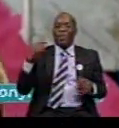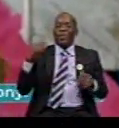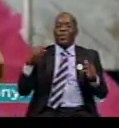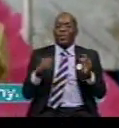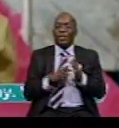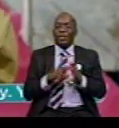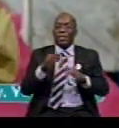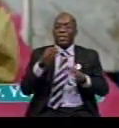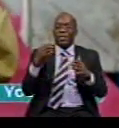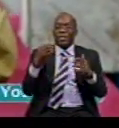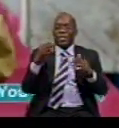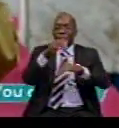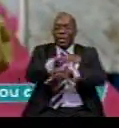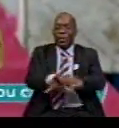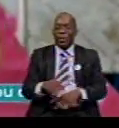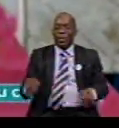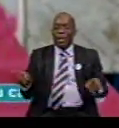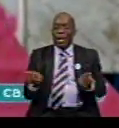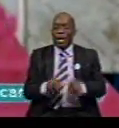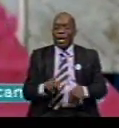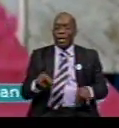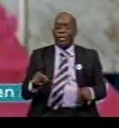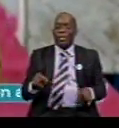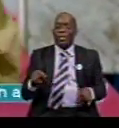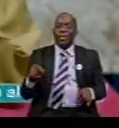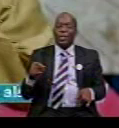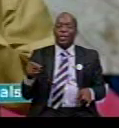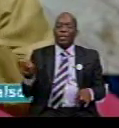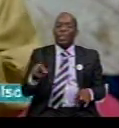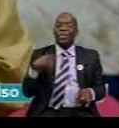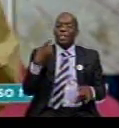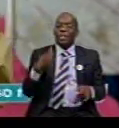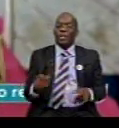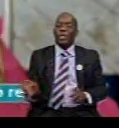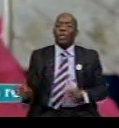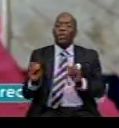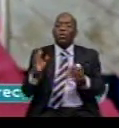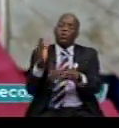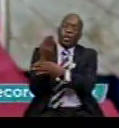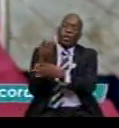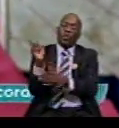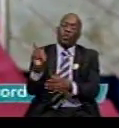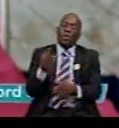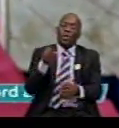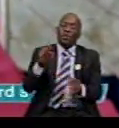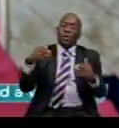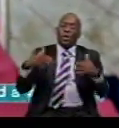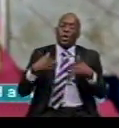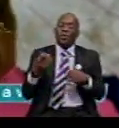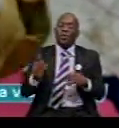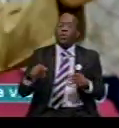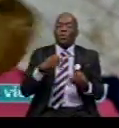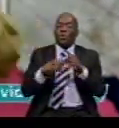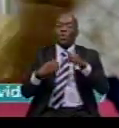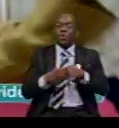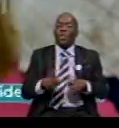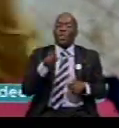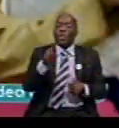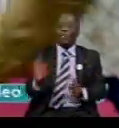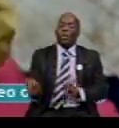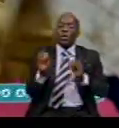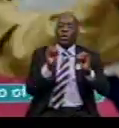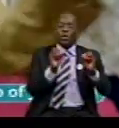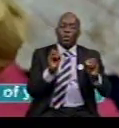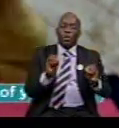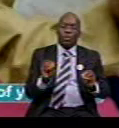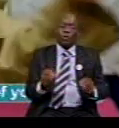a se n pray yen ti won ni ka gbe owo le aya wa ka gbowo le bi ti nkan ba tin se wa mo gbowo le aya. Mo ri pe aya mi